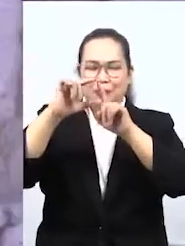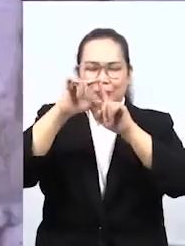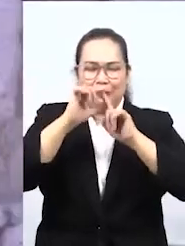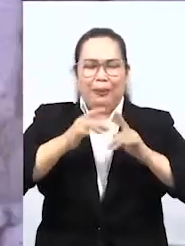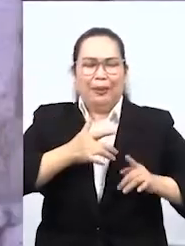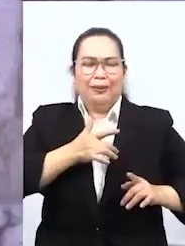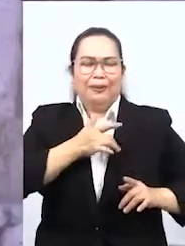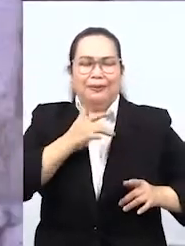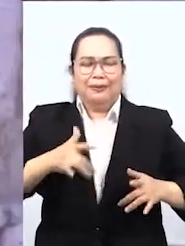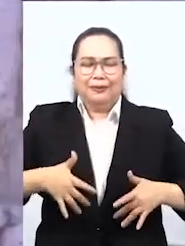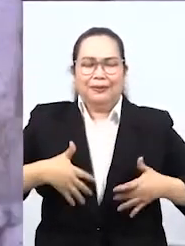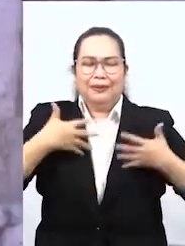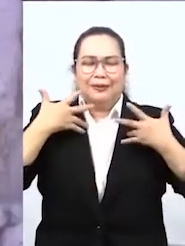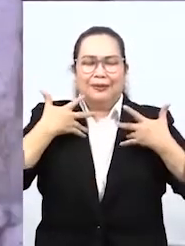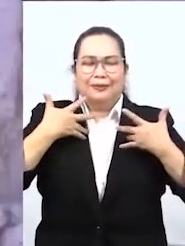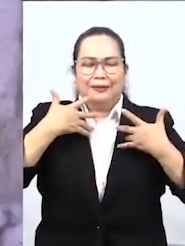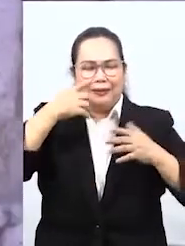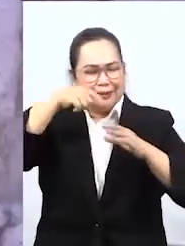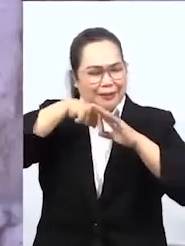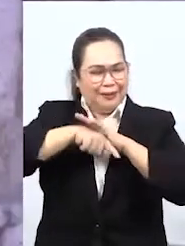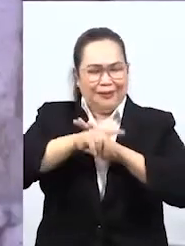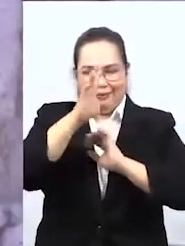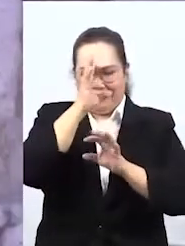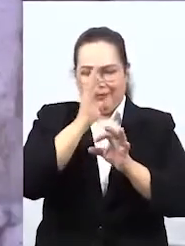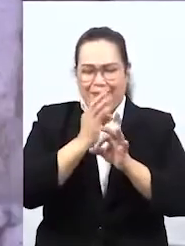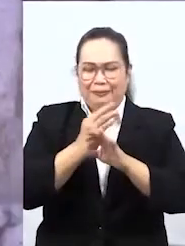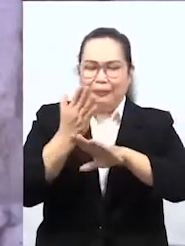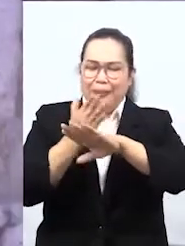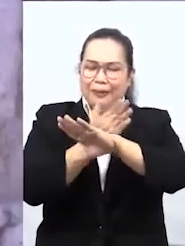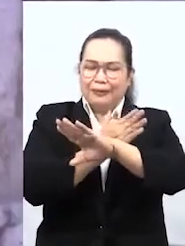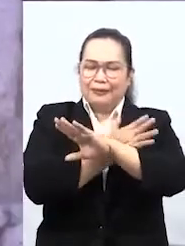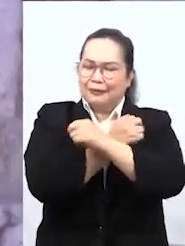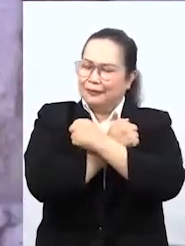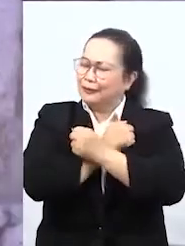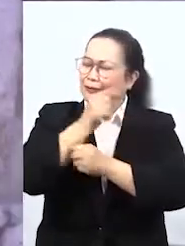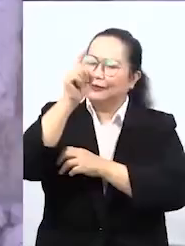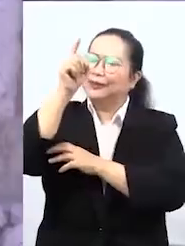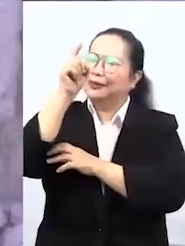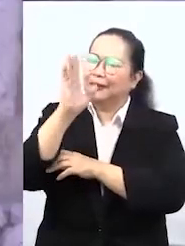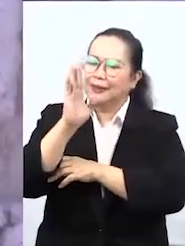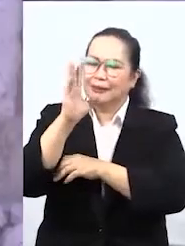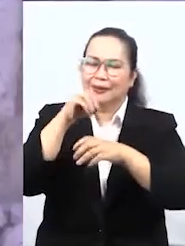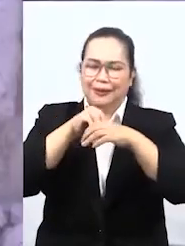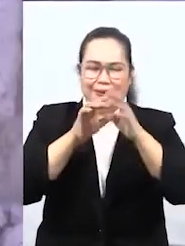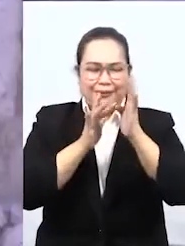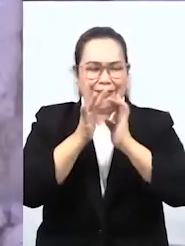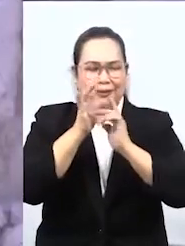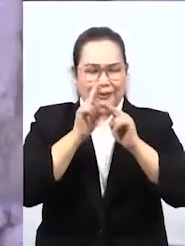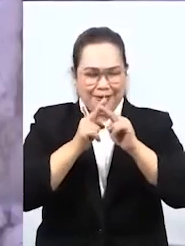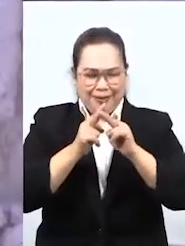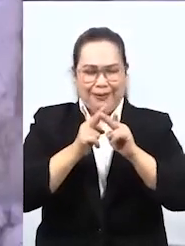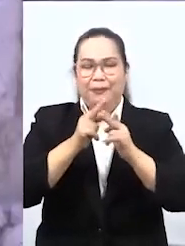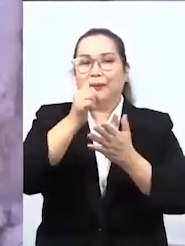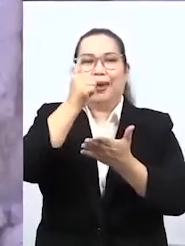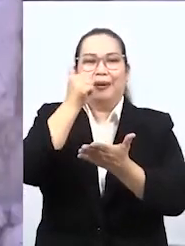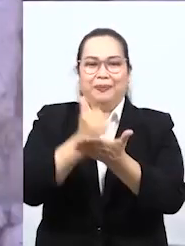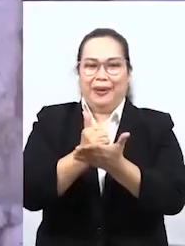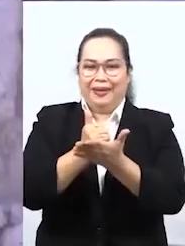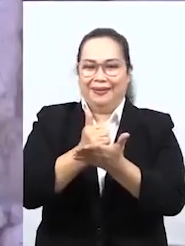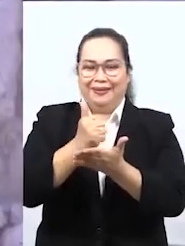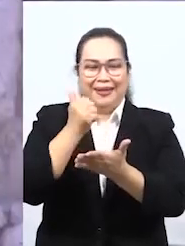courage deepen our faith and increase our love for you in Jesus name amen